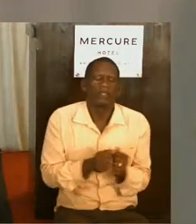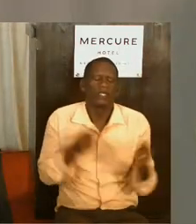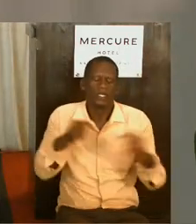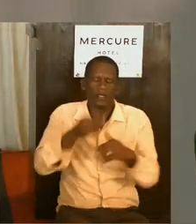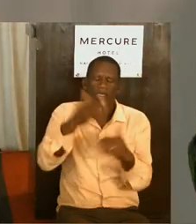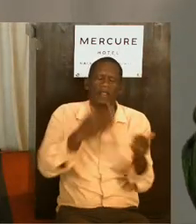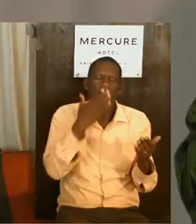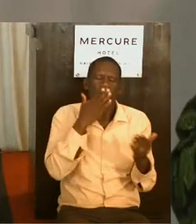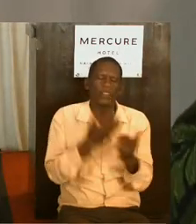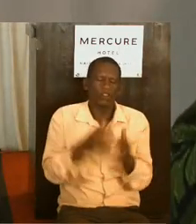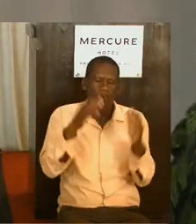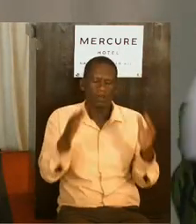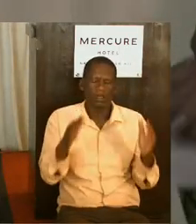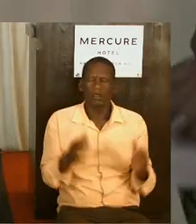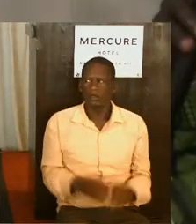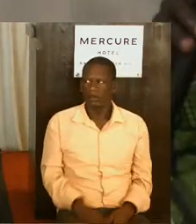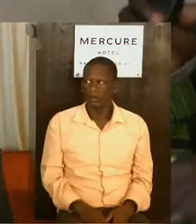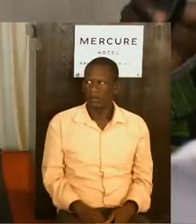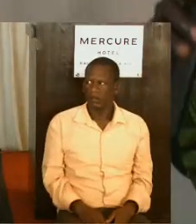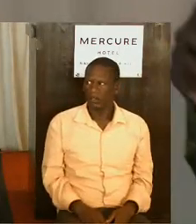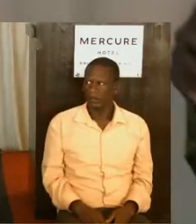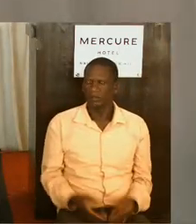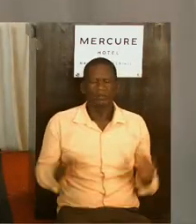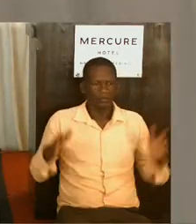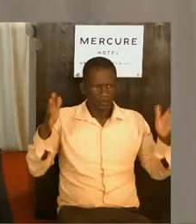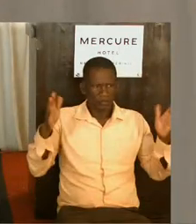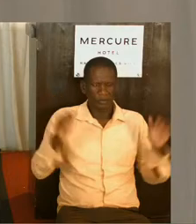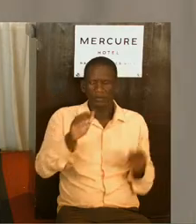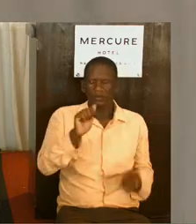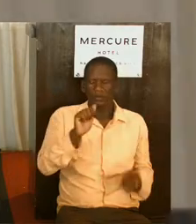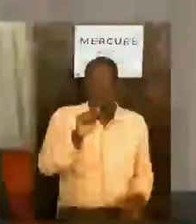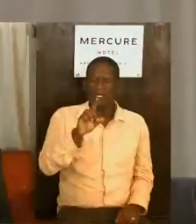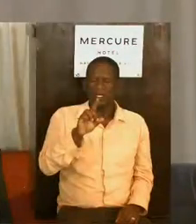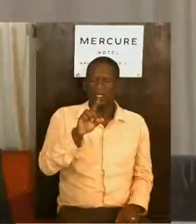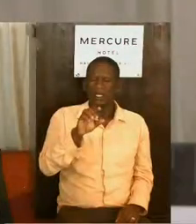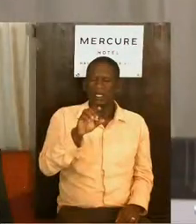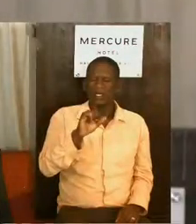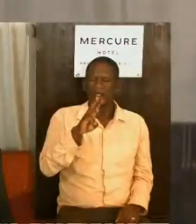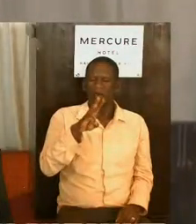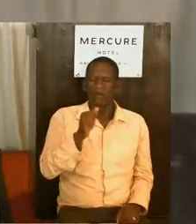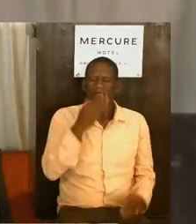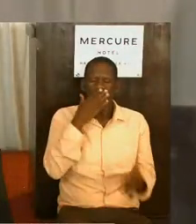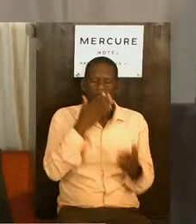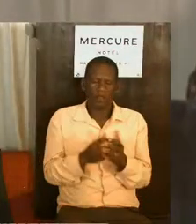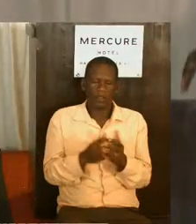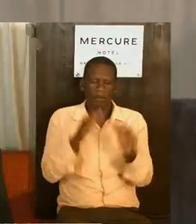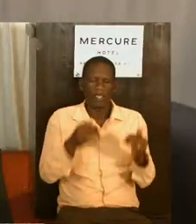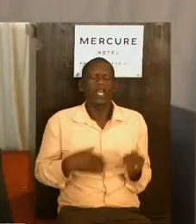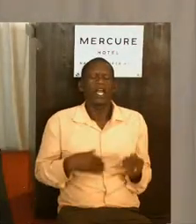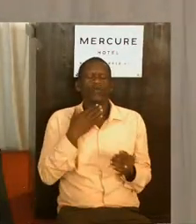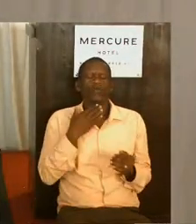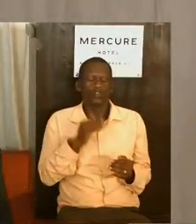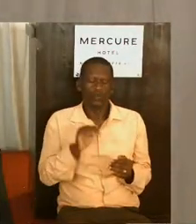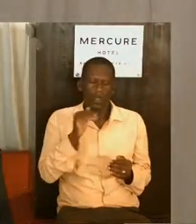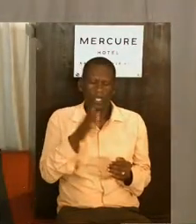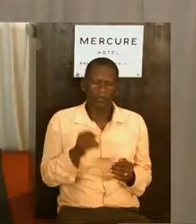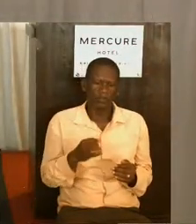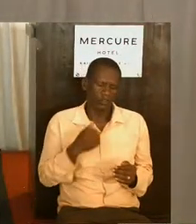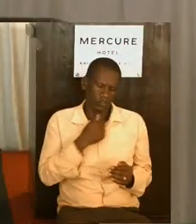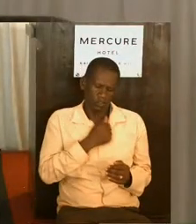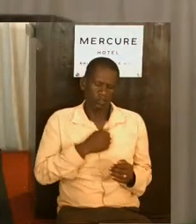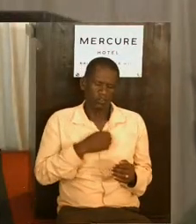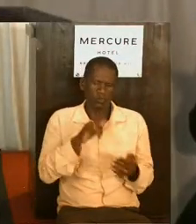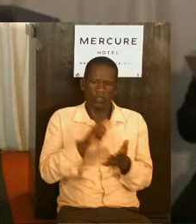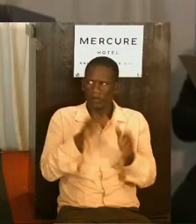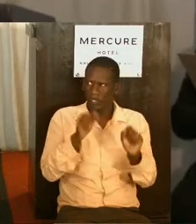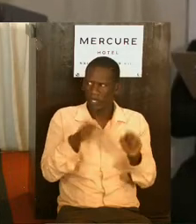to the end thank you very much for the audience okay let's clap for andivo thank you very much I'd like to beg for your Indulgence